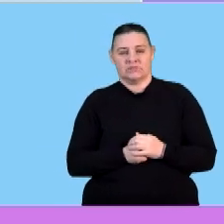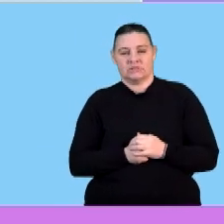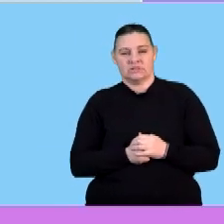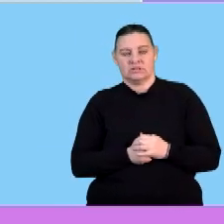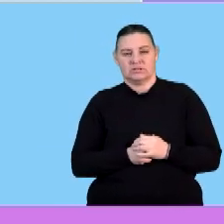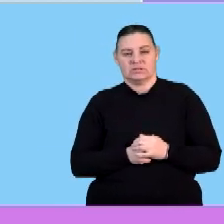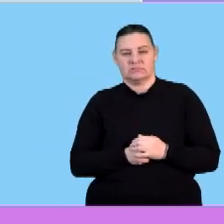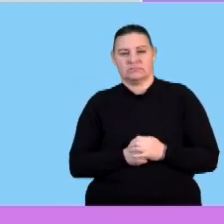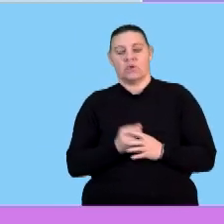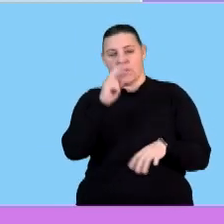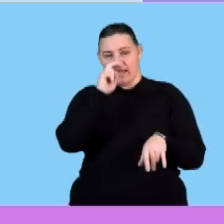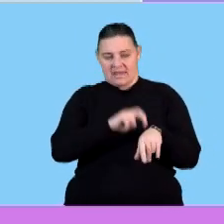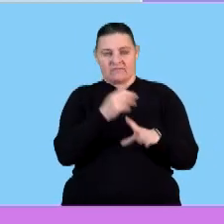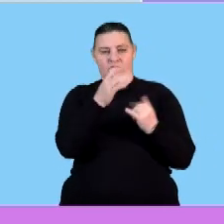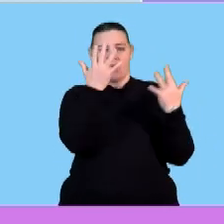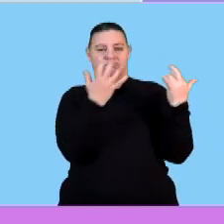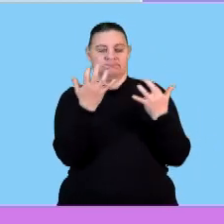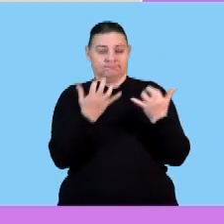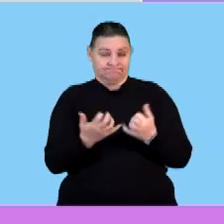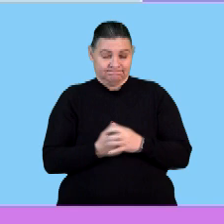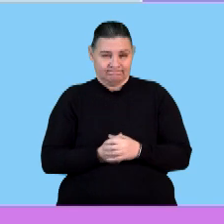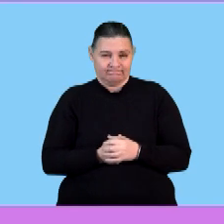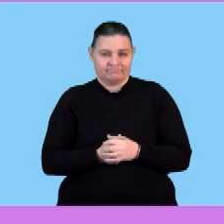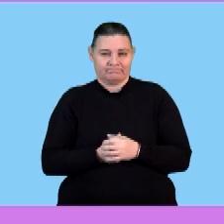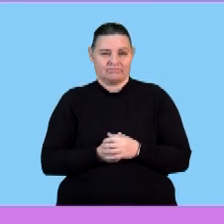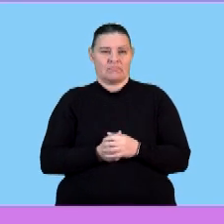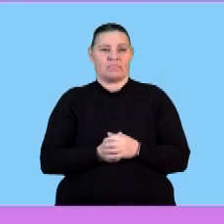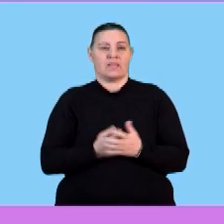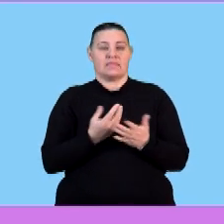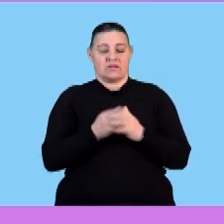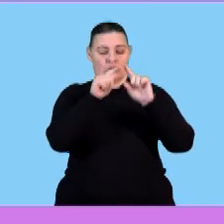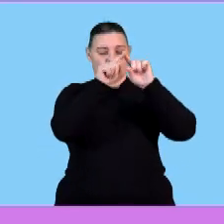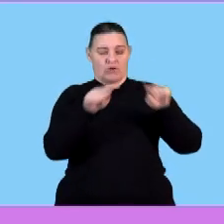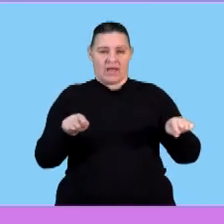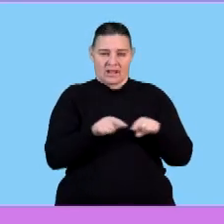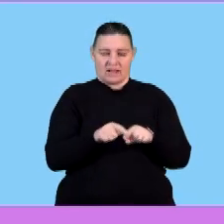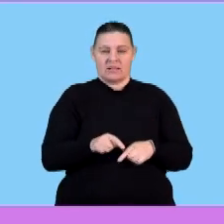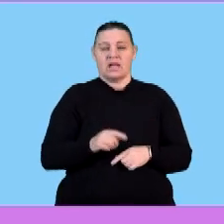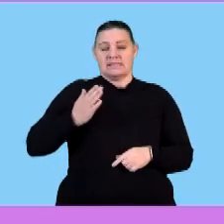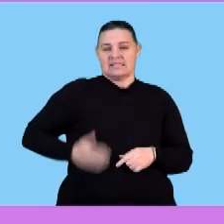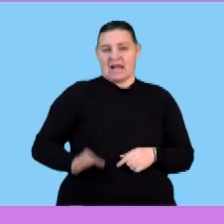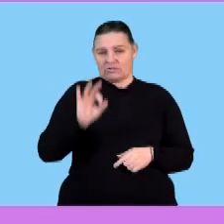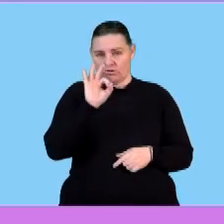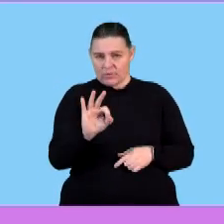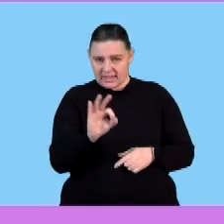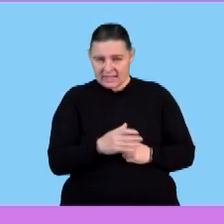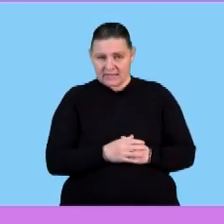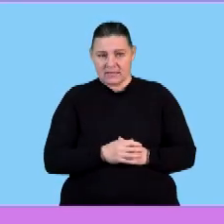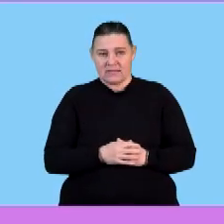of the circle, and we need that for calculations. We then have the triangle, a three-sided